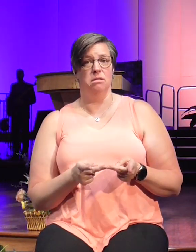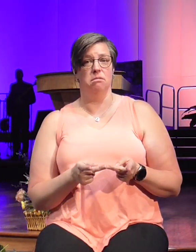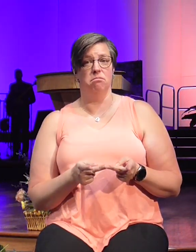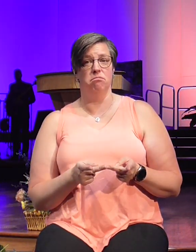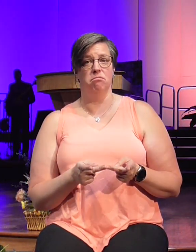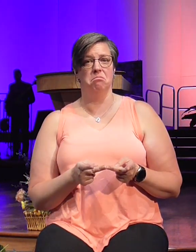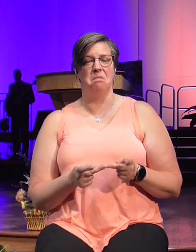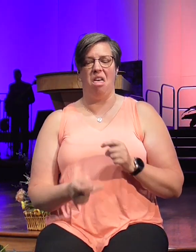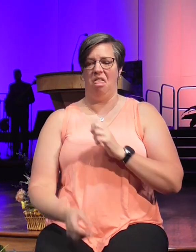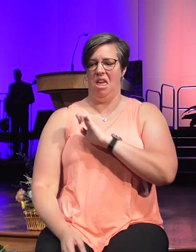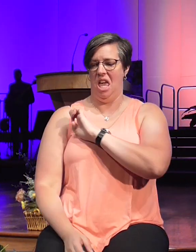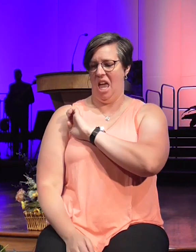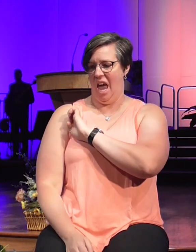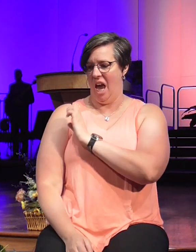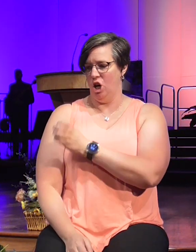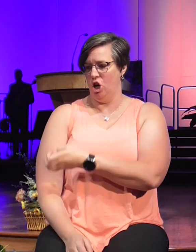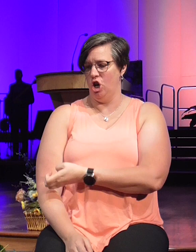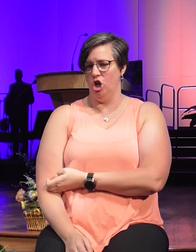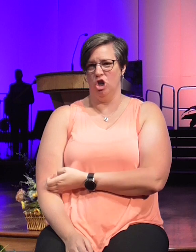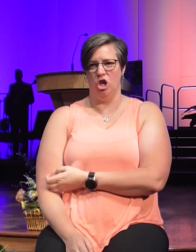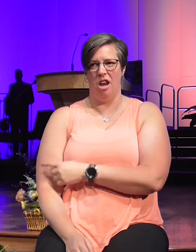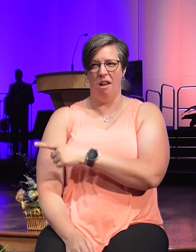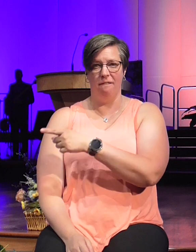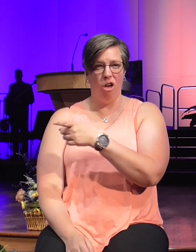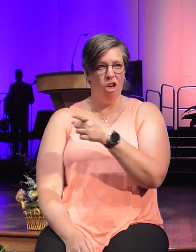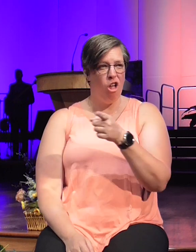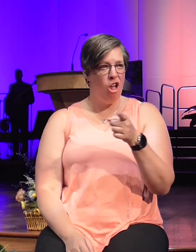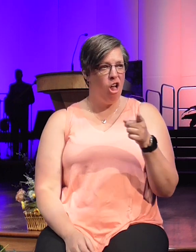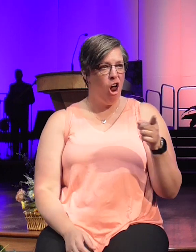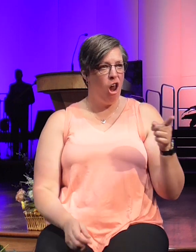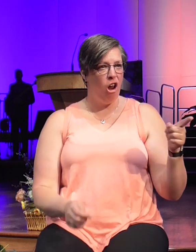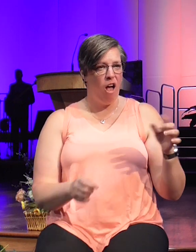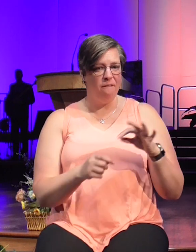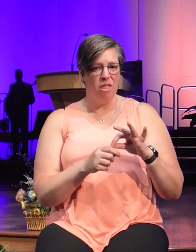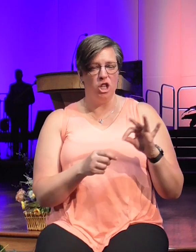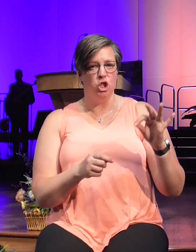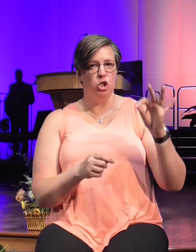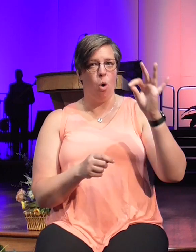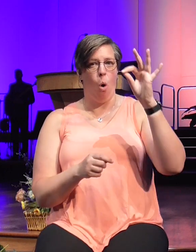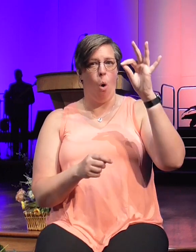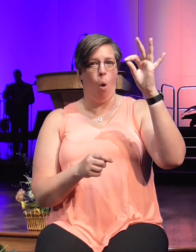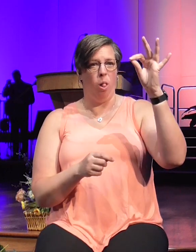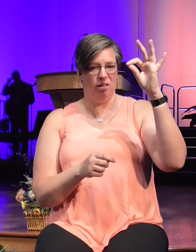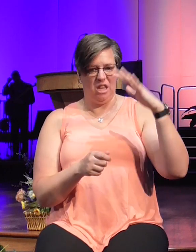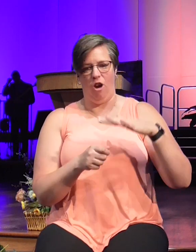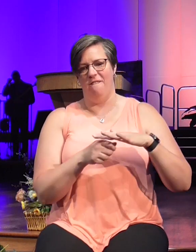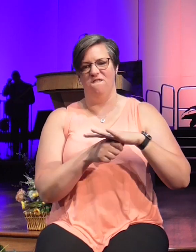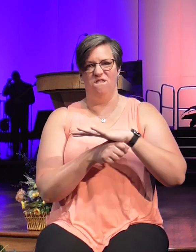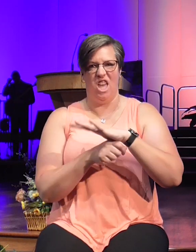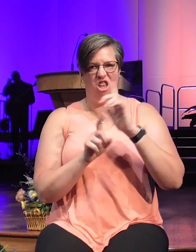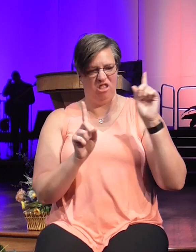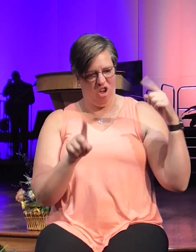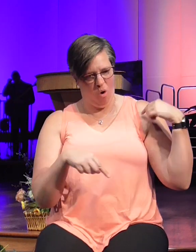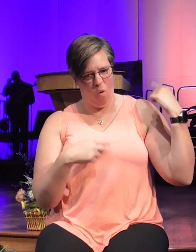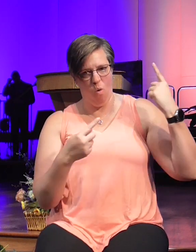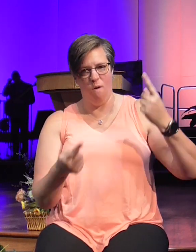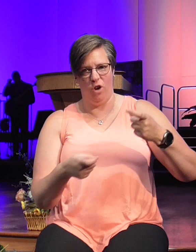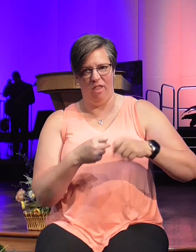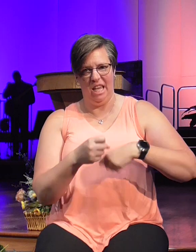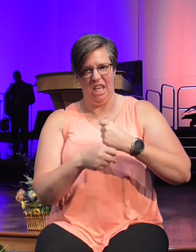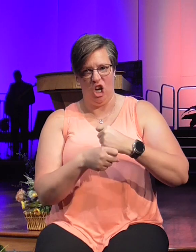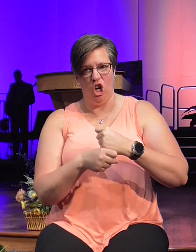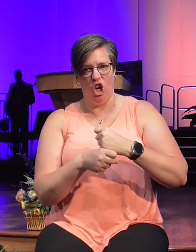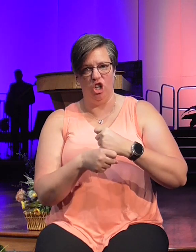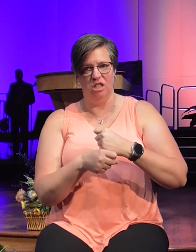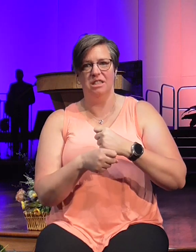The energy of all of the souls that have filled this beautiful sanctuary over the years fills